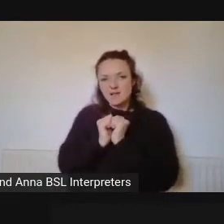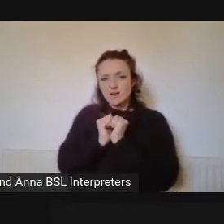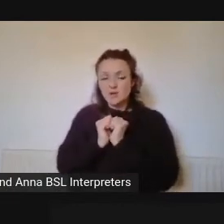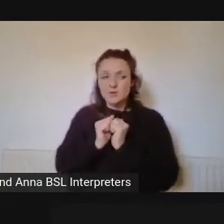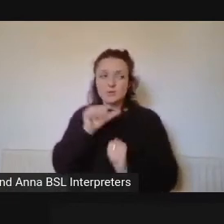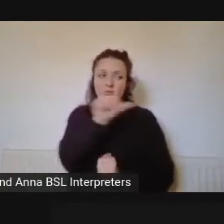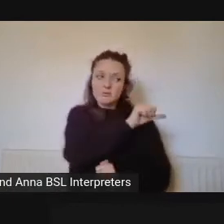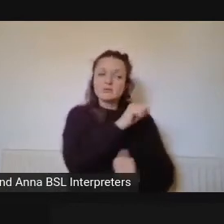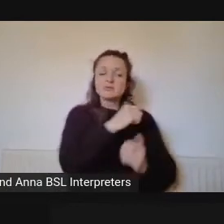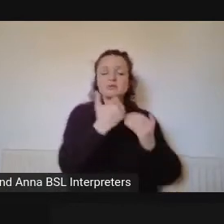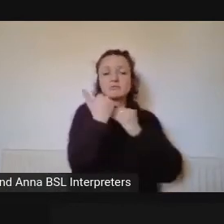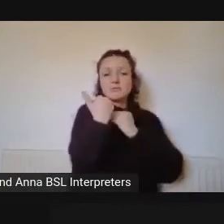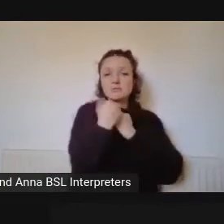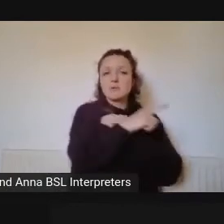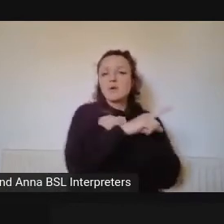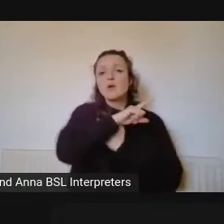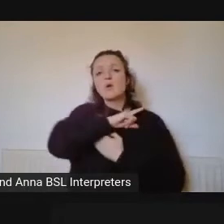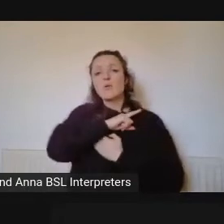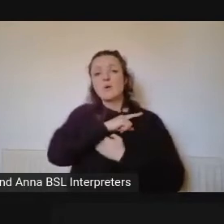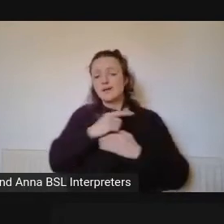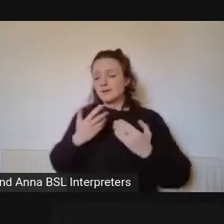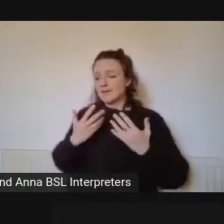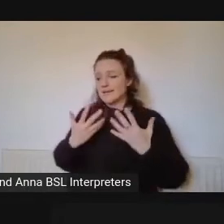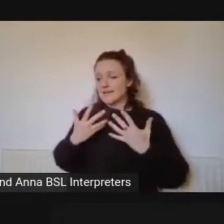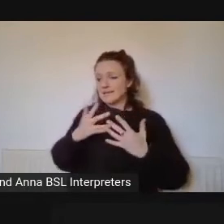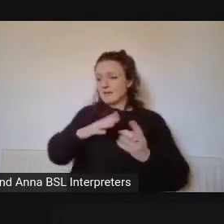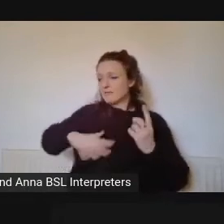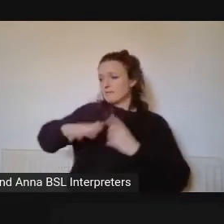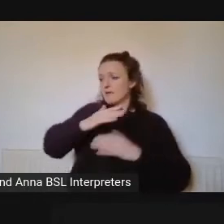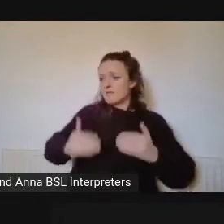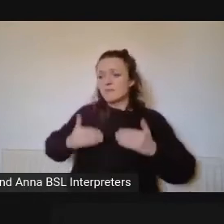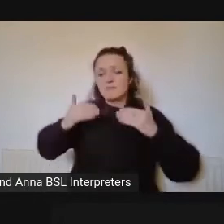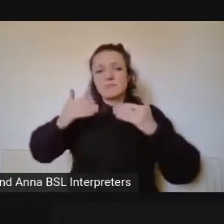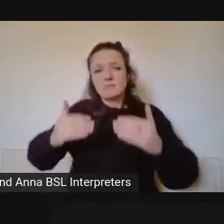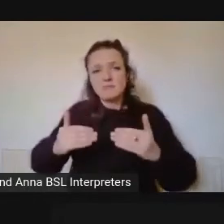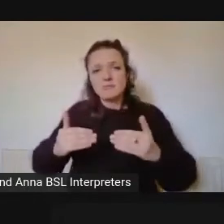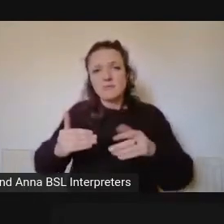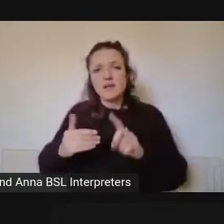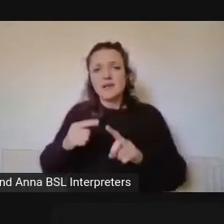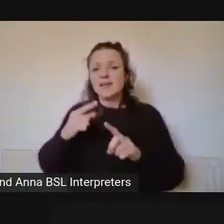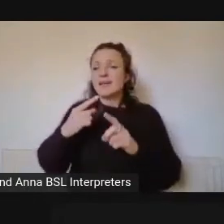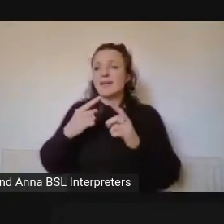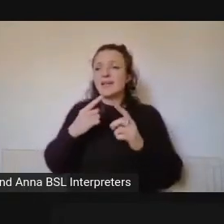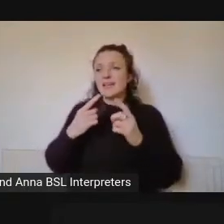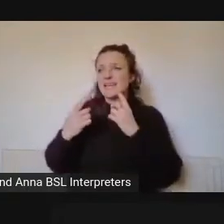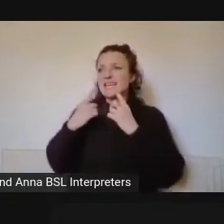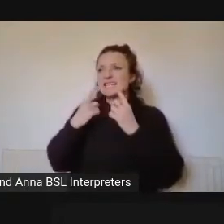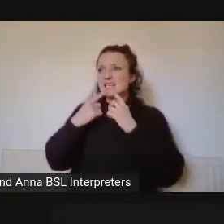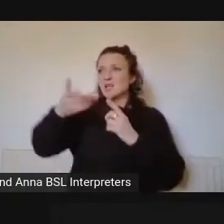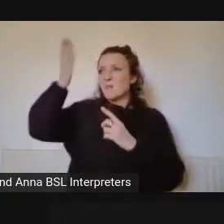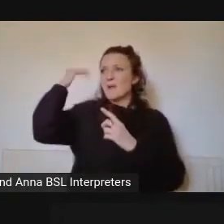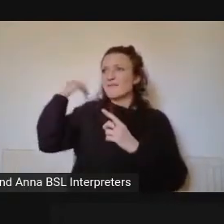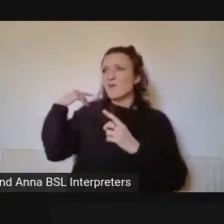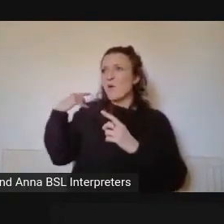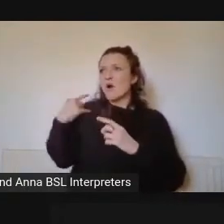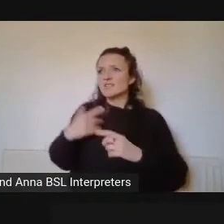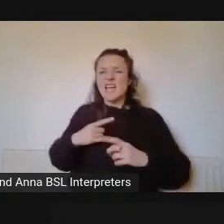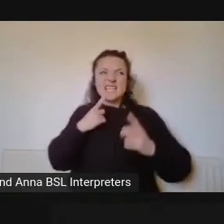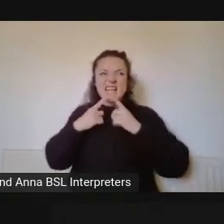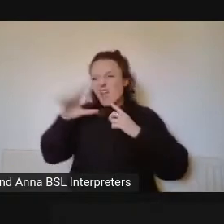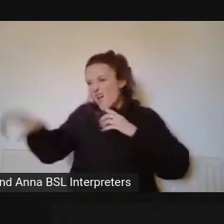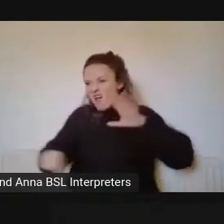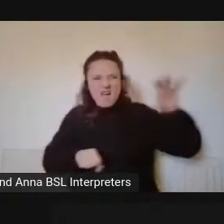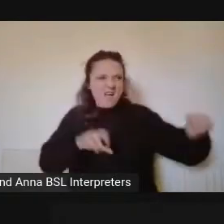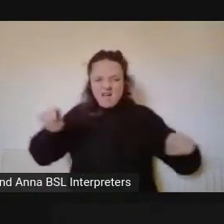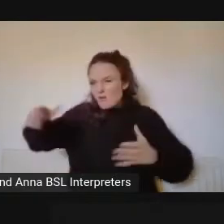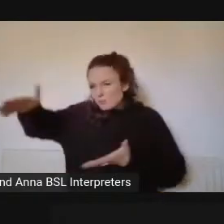we're kind of coming to a period where data, for example, felt like the Wild West. It was a land grab, in a sense, and there was